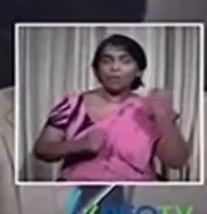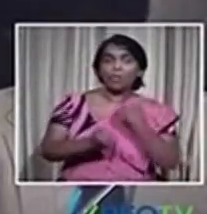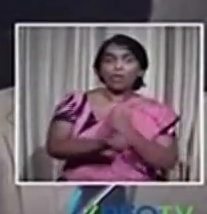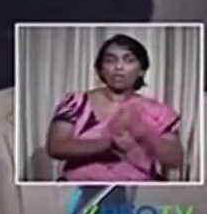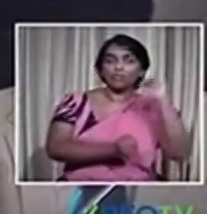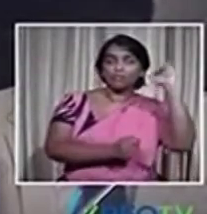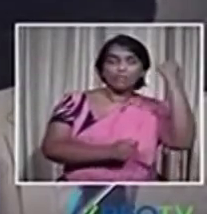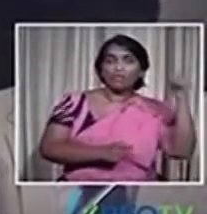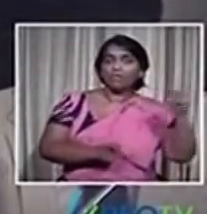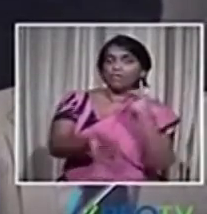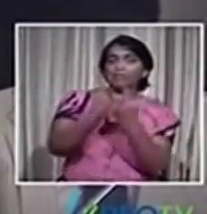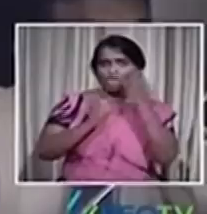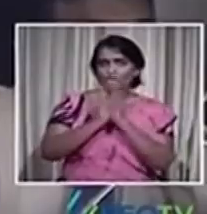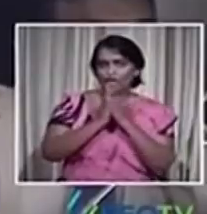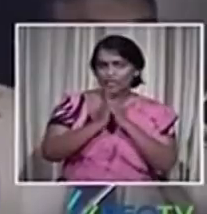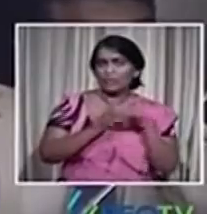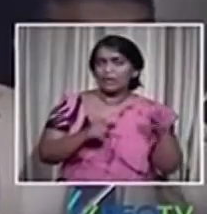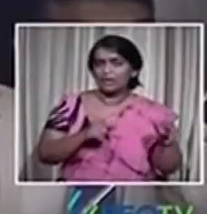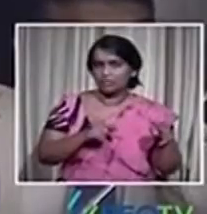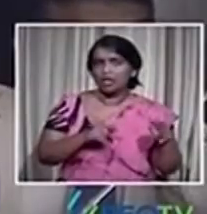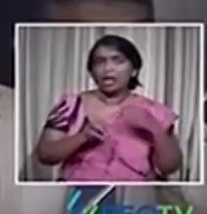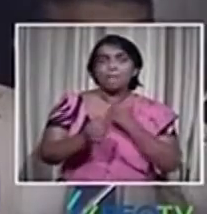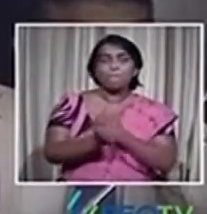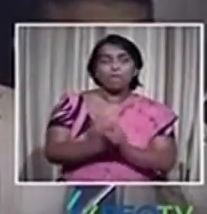A serious situation is brewing.